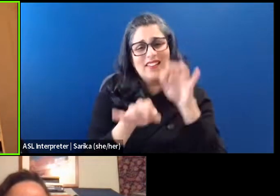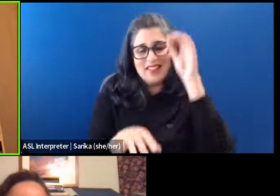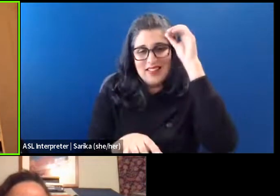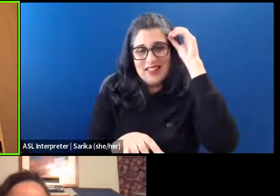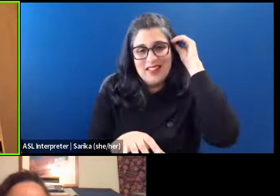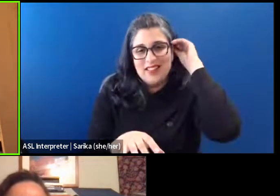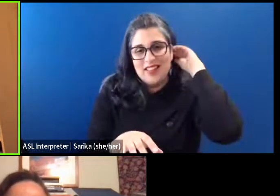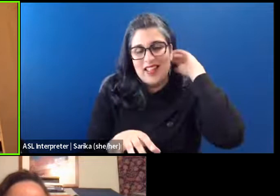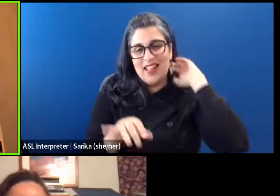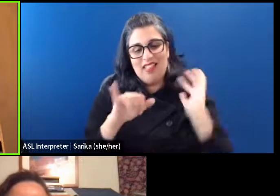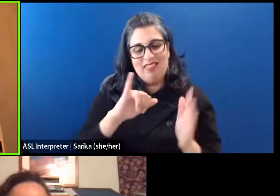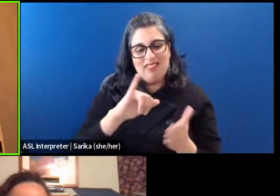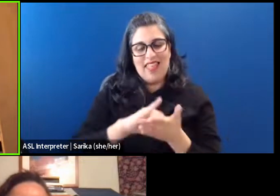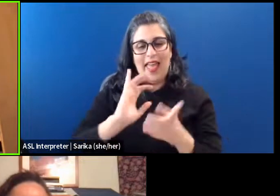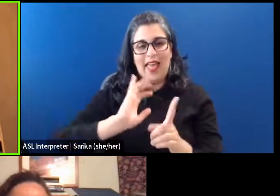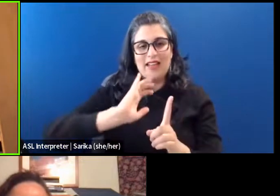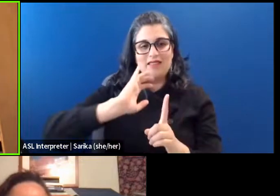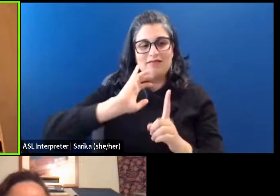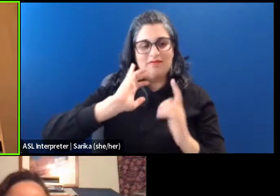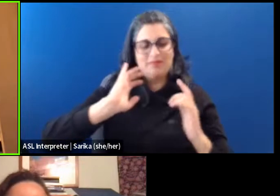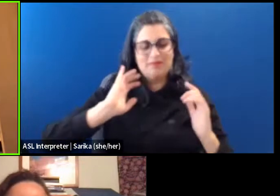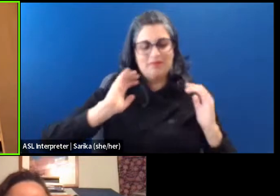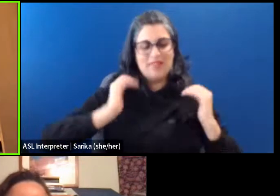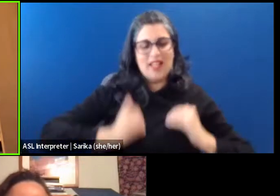that embodiment, as you'd mentioned earlier.